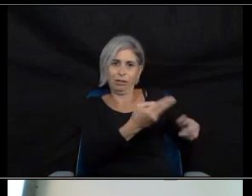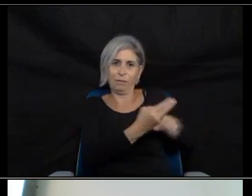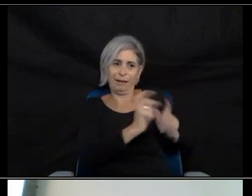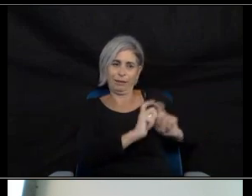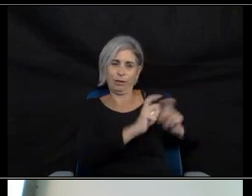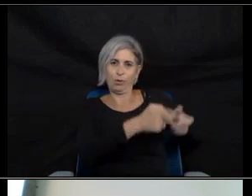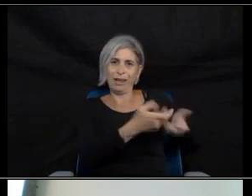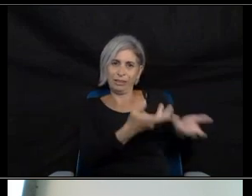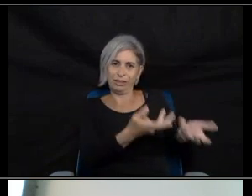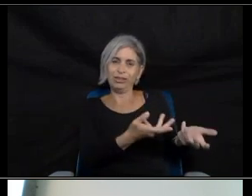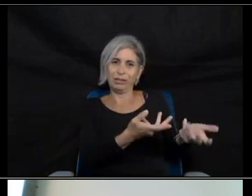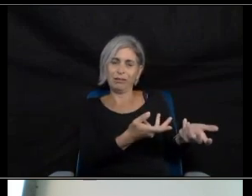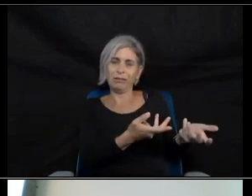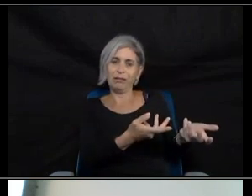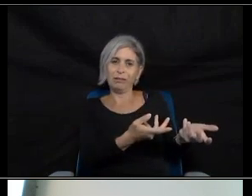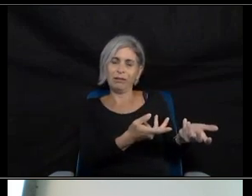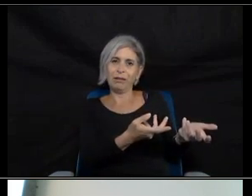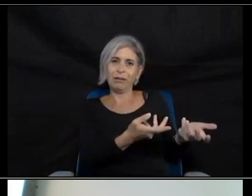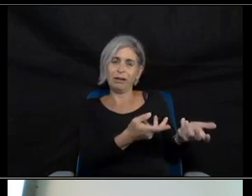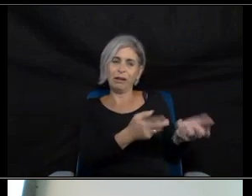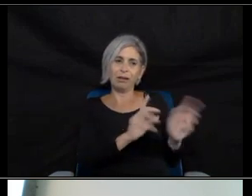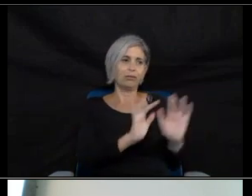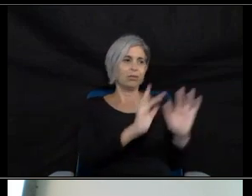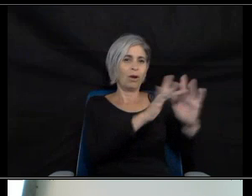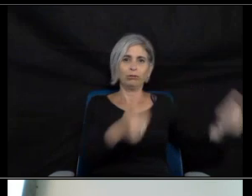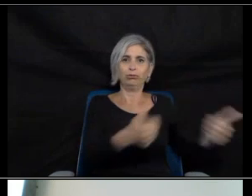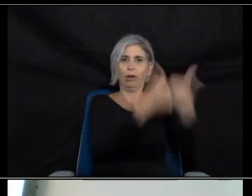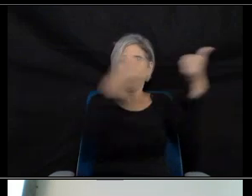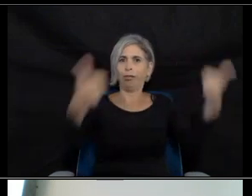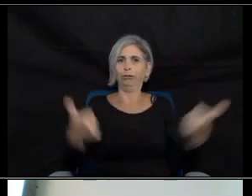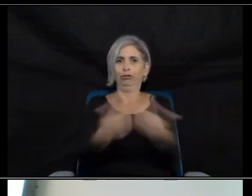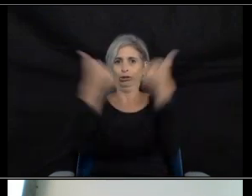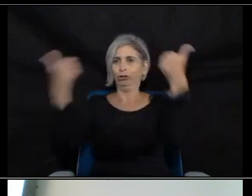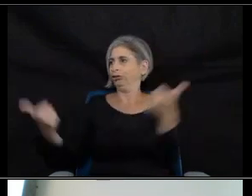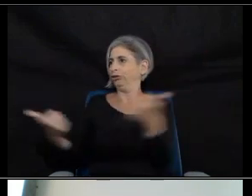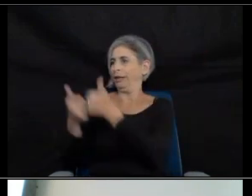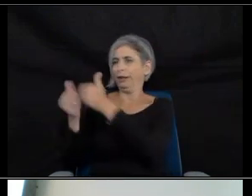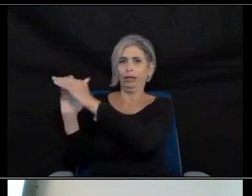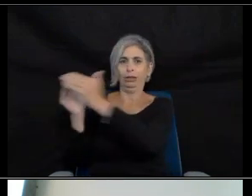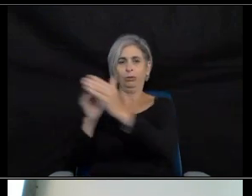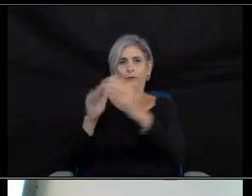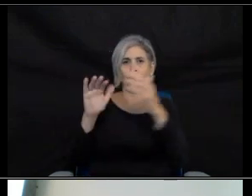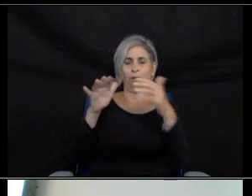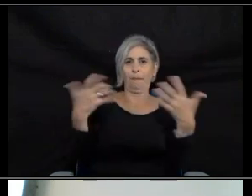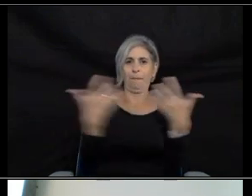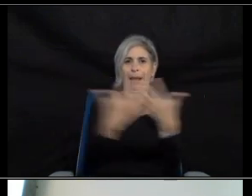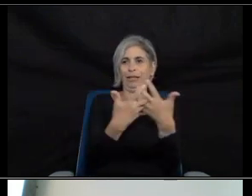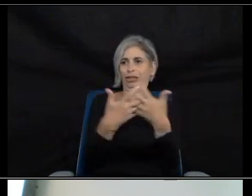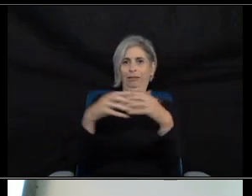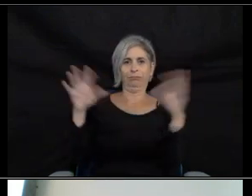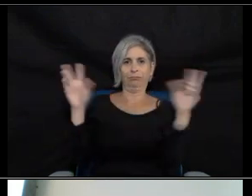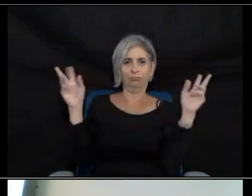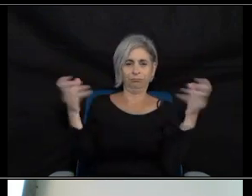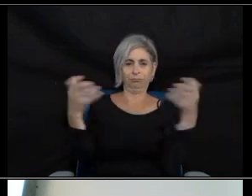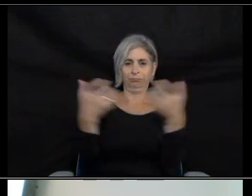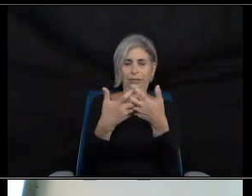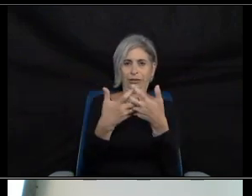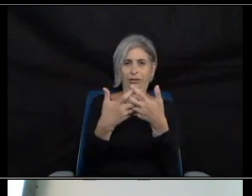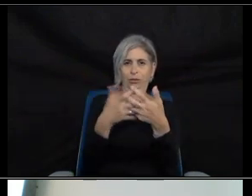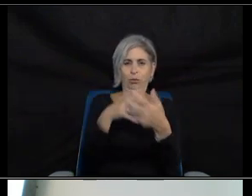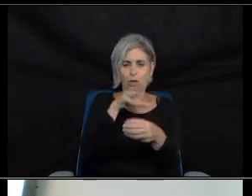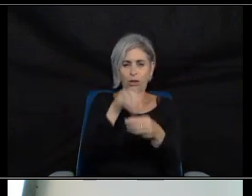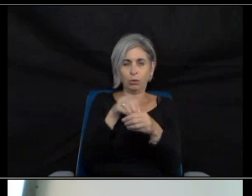donation and go out and challenge the rest of our community for a local matching campaign. We've included this